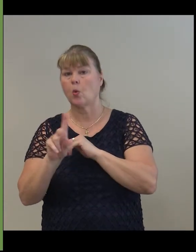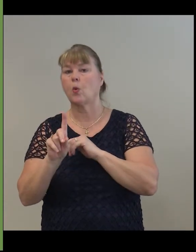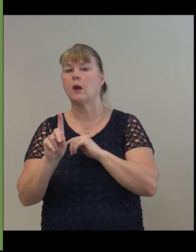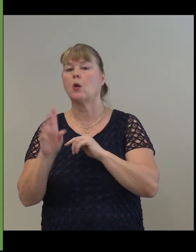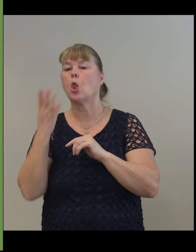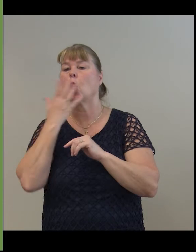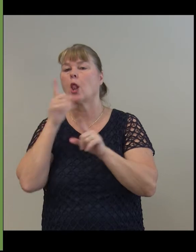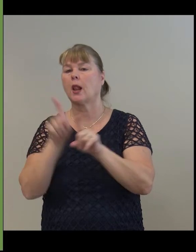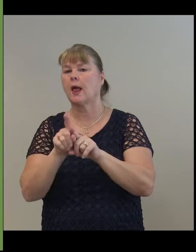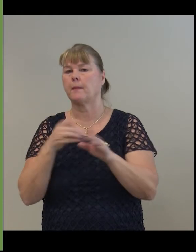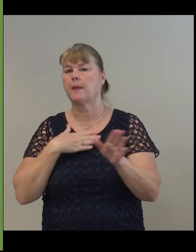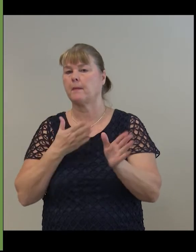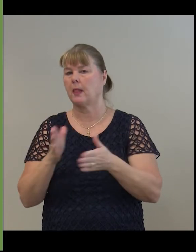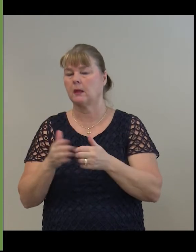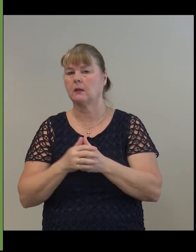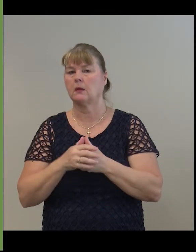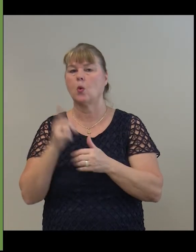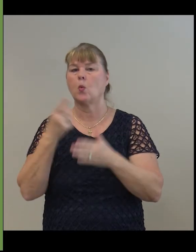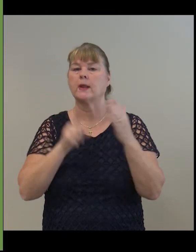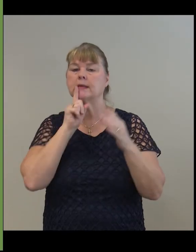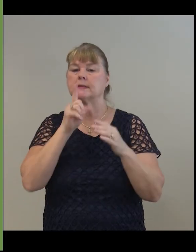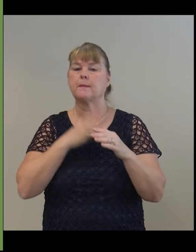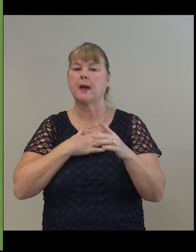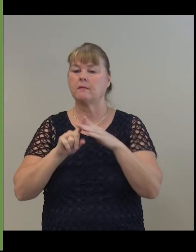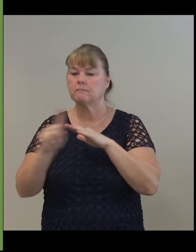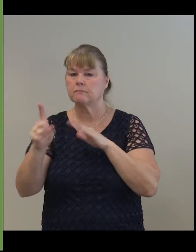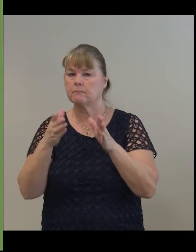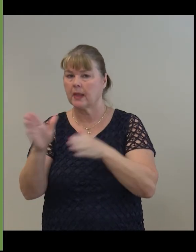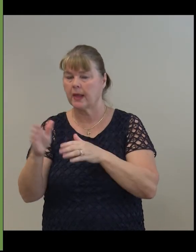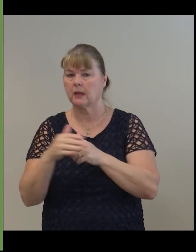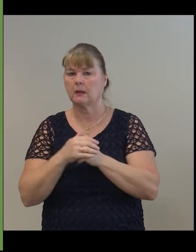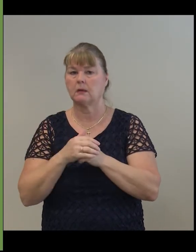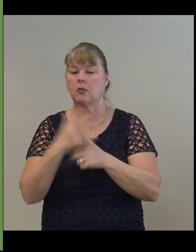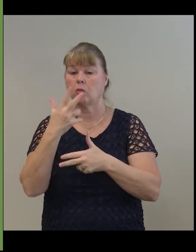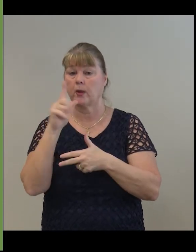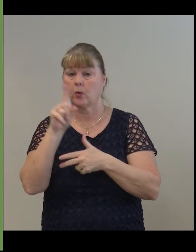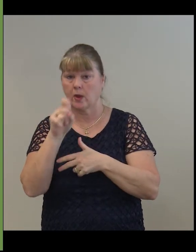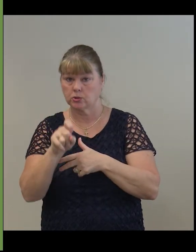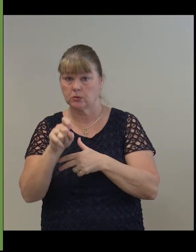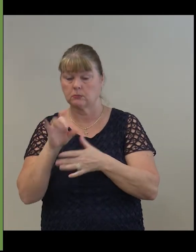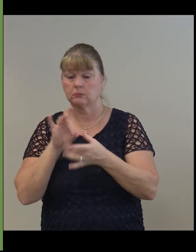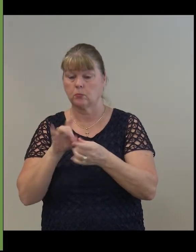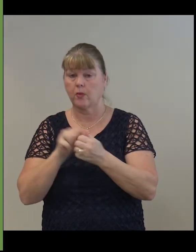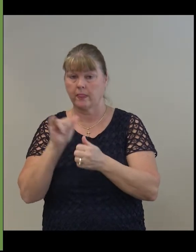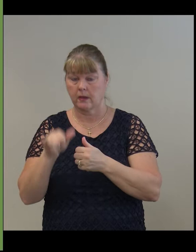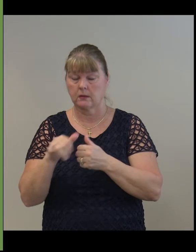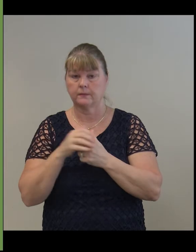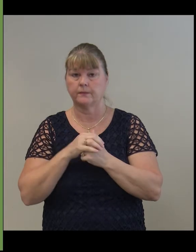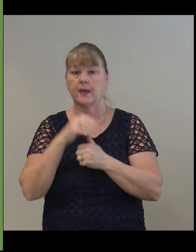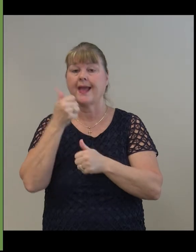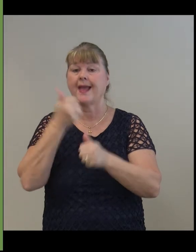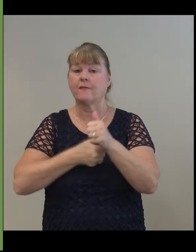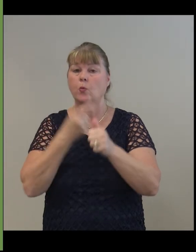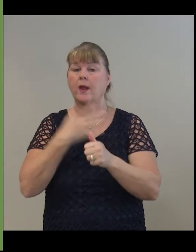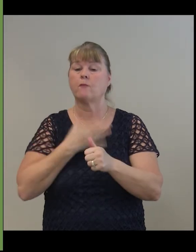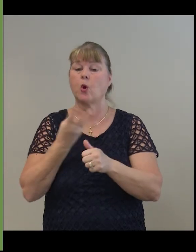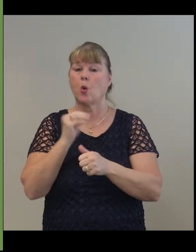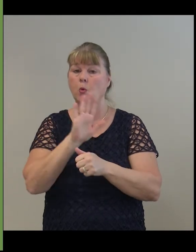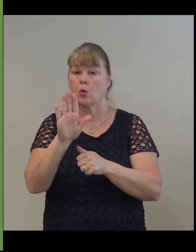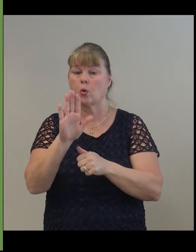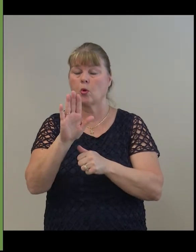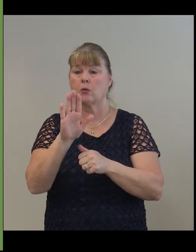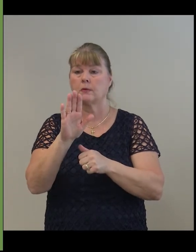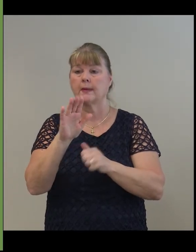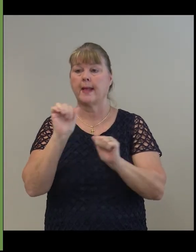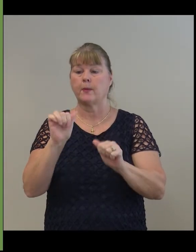my shelter plan look like. What is my evacuation plan? There are 3 questions that go along with this. Everybody has their